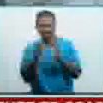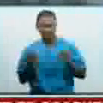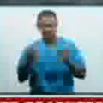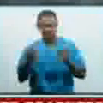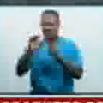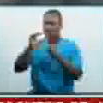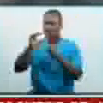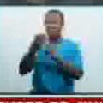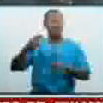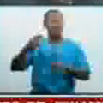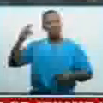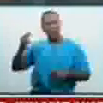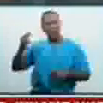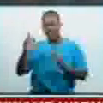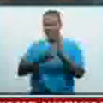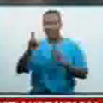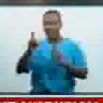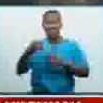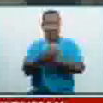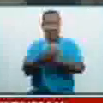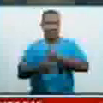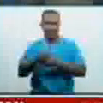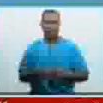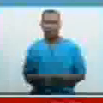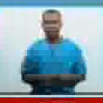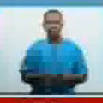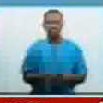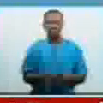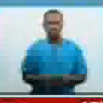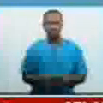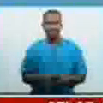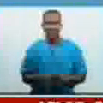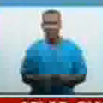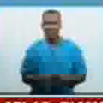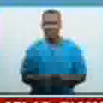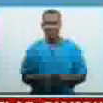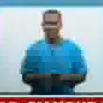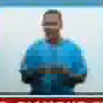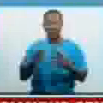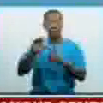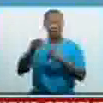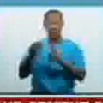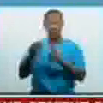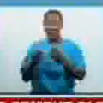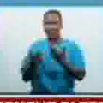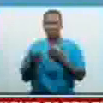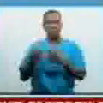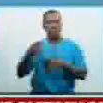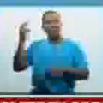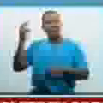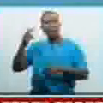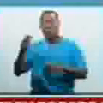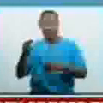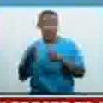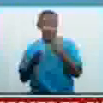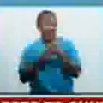the cultural heritage of developing countries. This cultural preservation program has been in place for more than 30 years, and